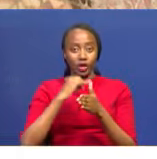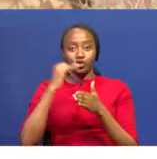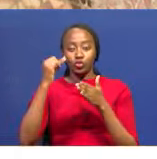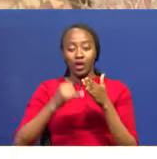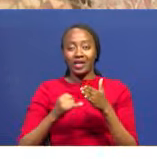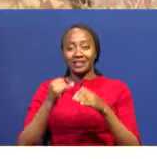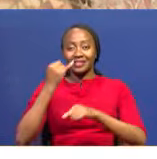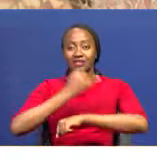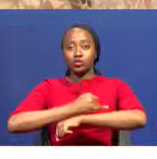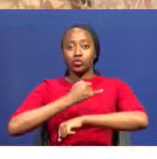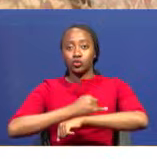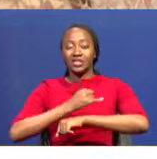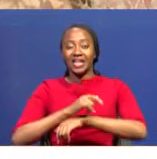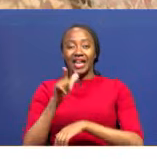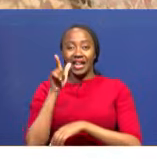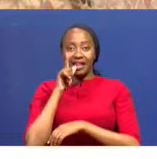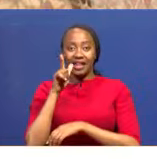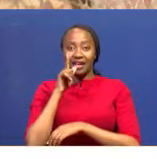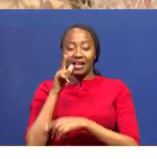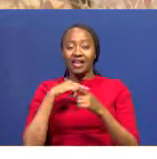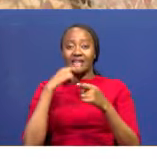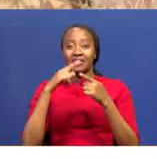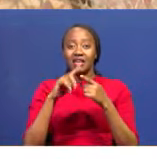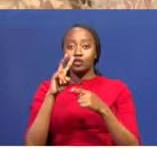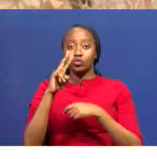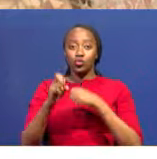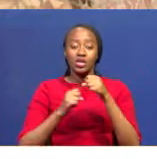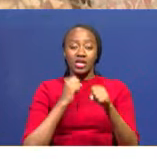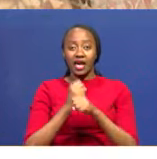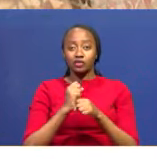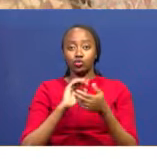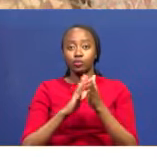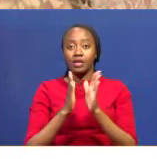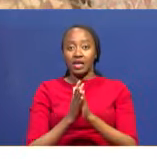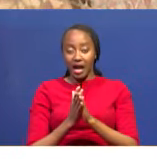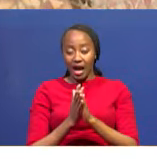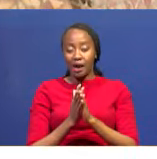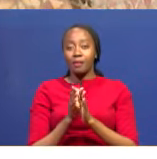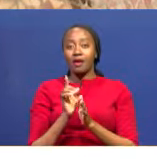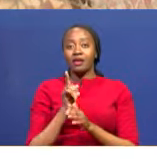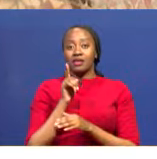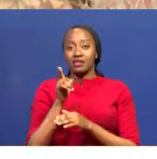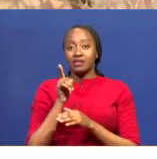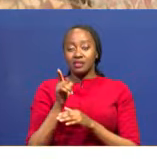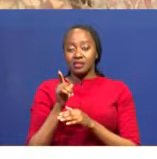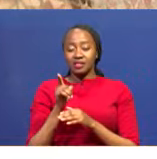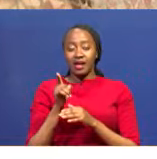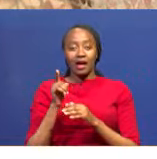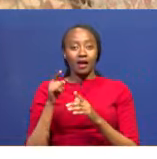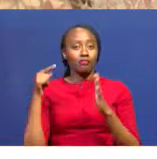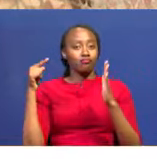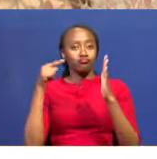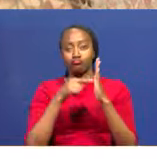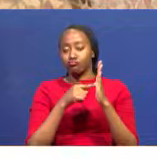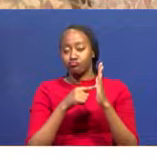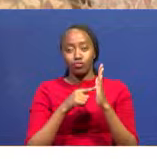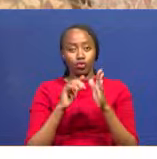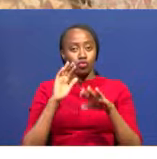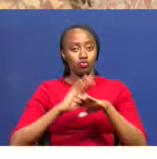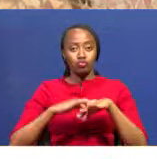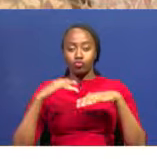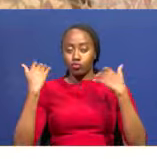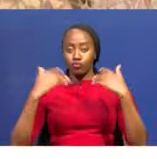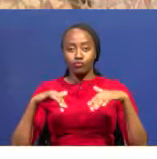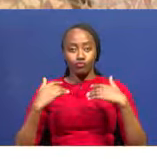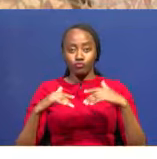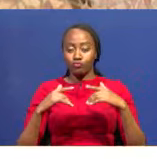in London, and within 2 years, he rose to become a fellow of the Institute, a mark of excellence earned through rigorous